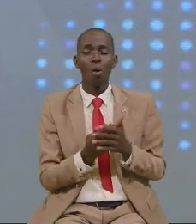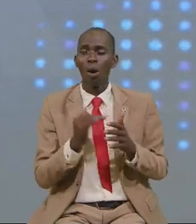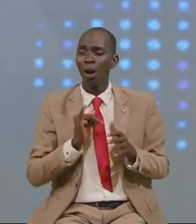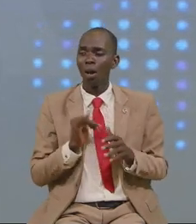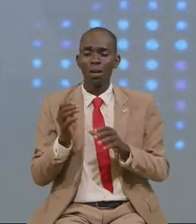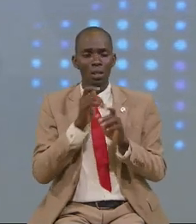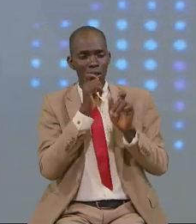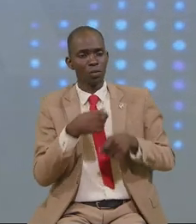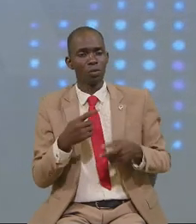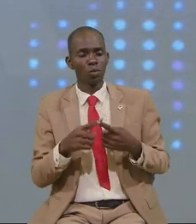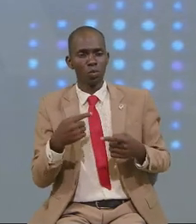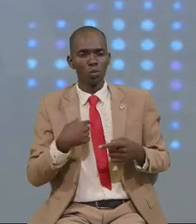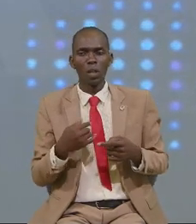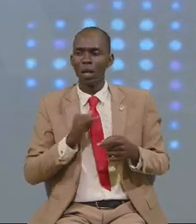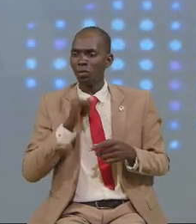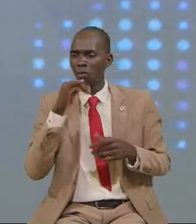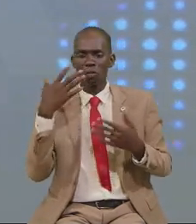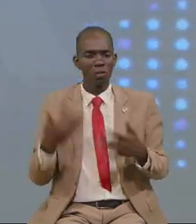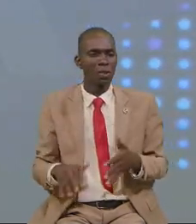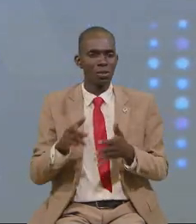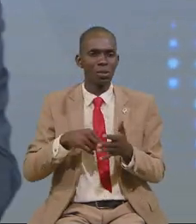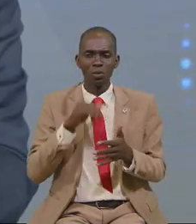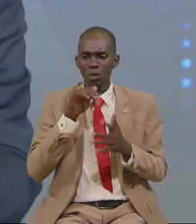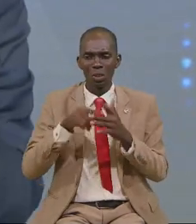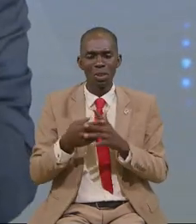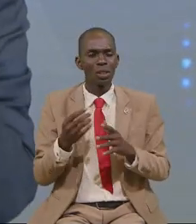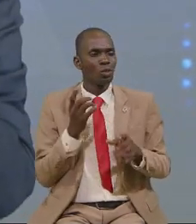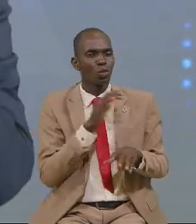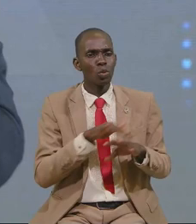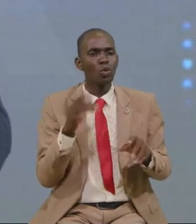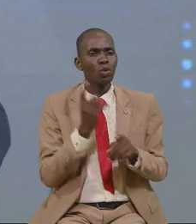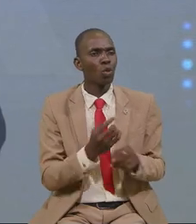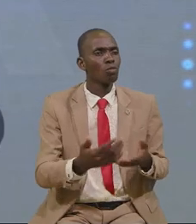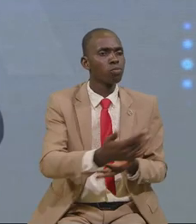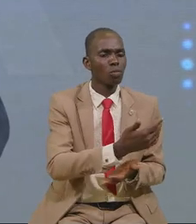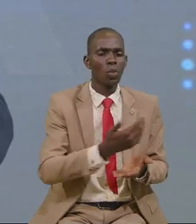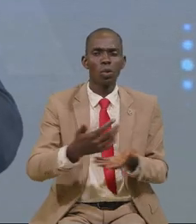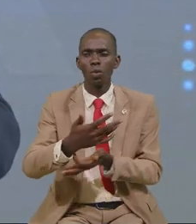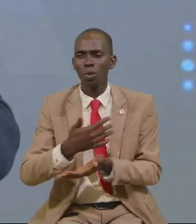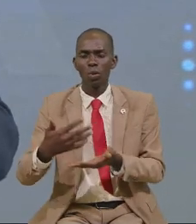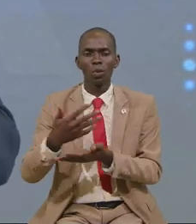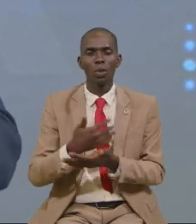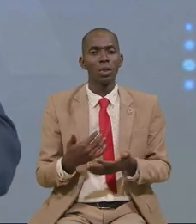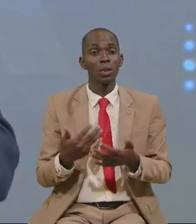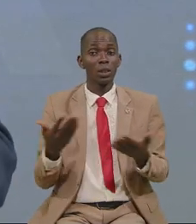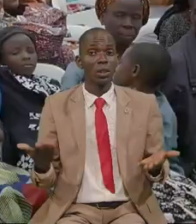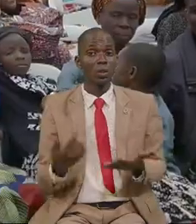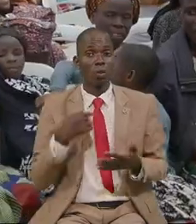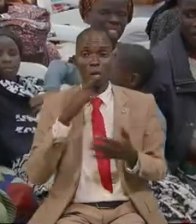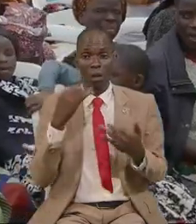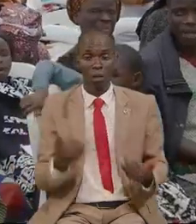reading? Why do you just collect and collect and collect? And here we are today again. Power is coming to